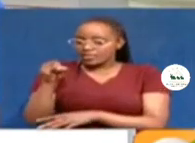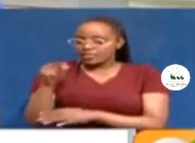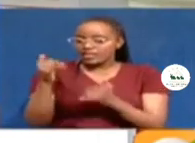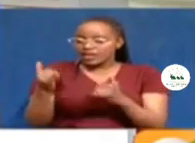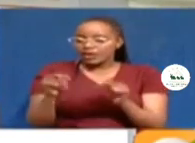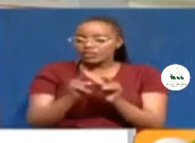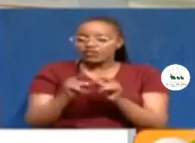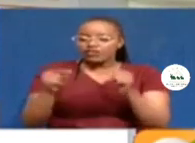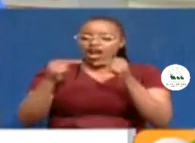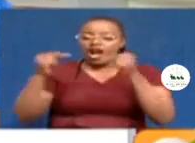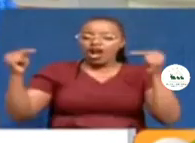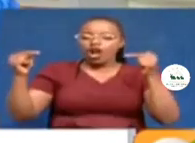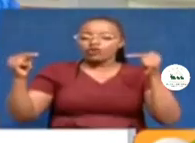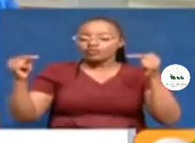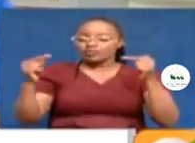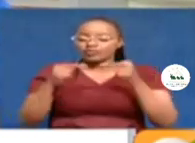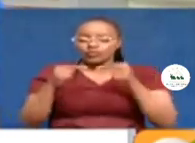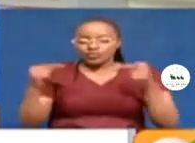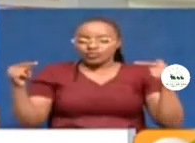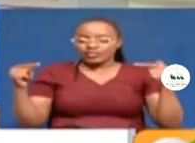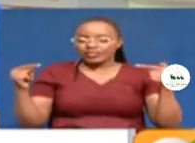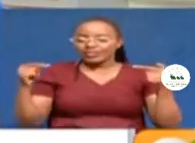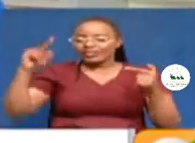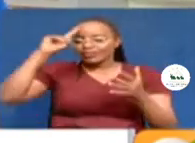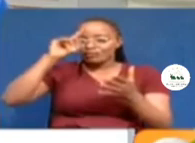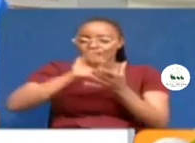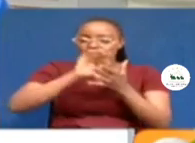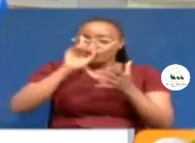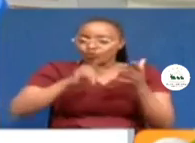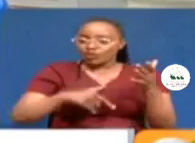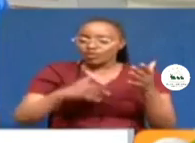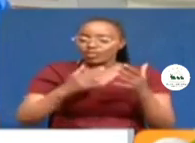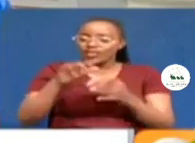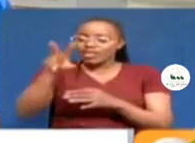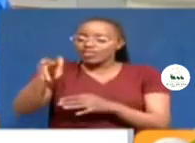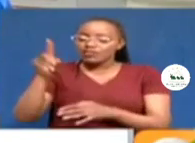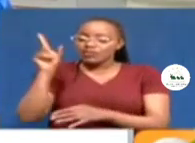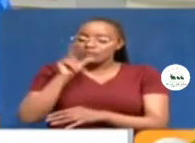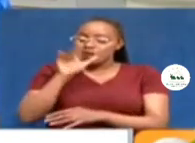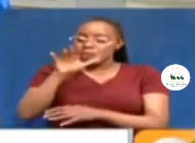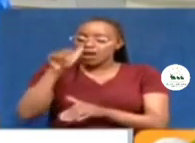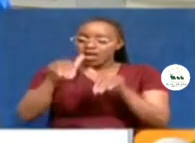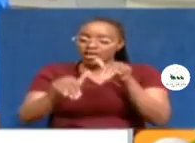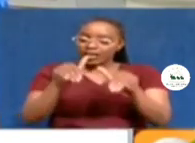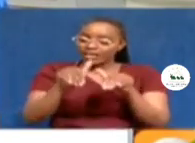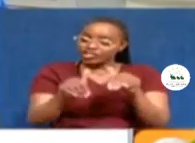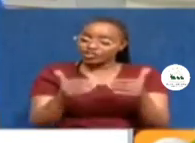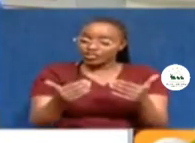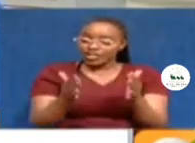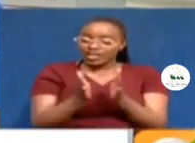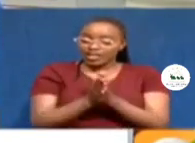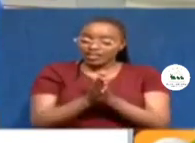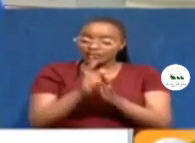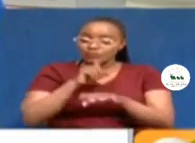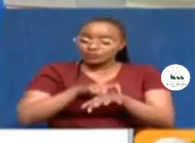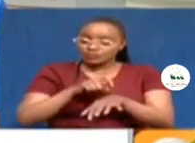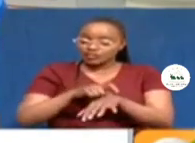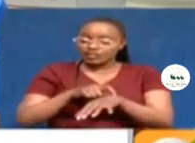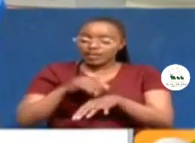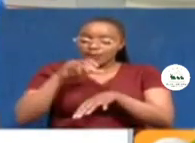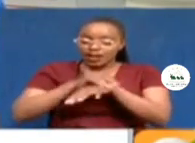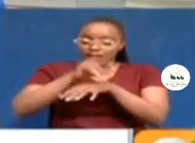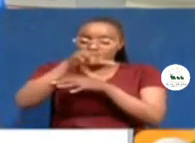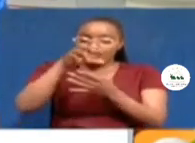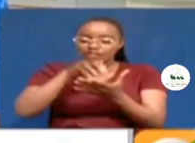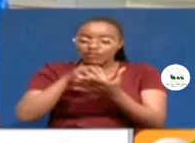a hostile amanda. He believed that they had stolen his election, and when he got there,